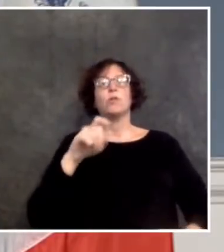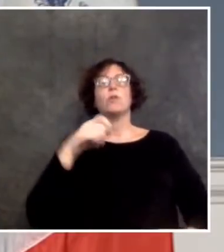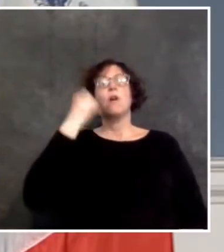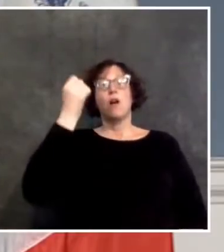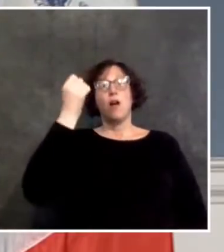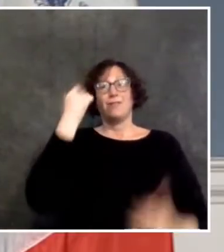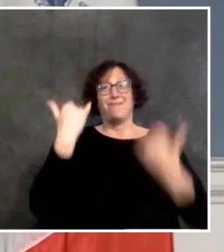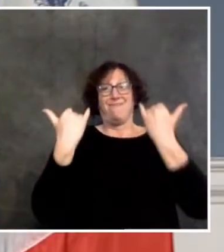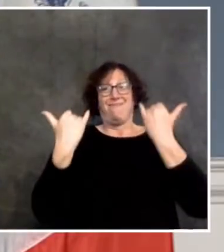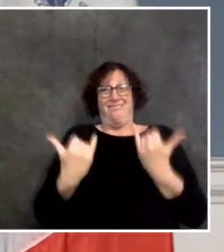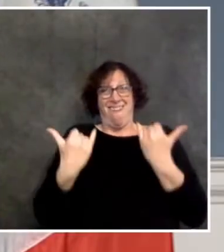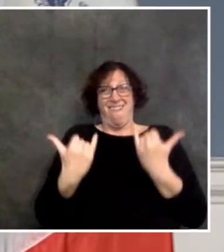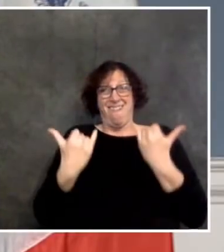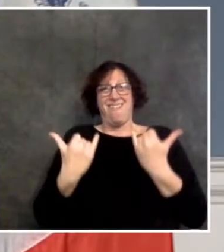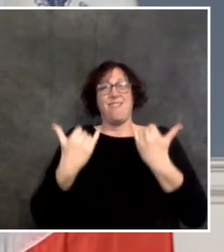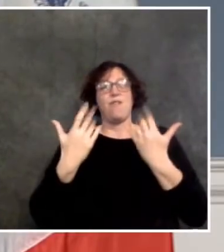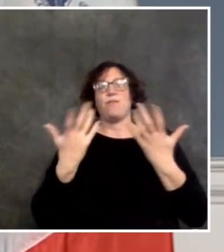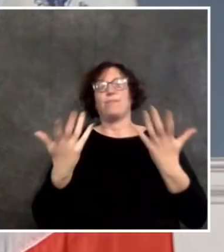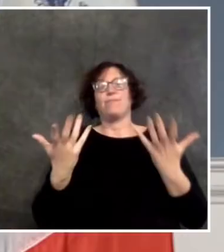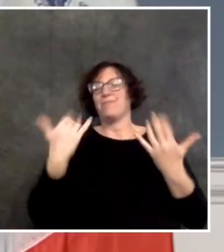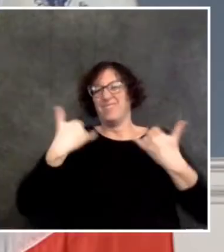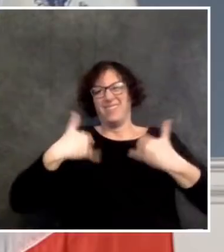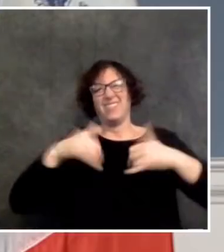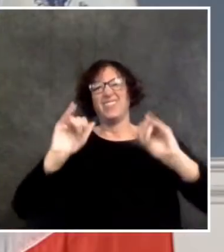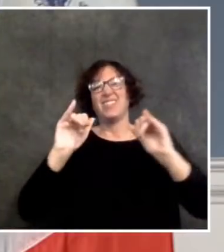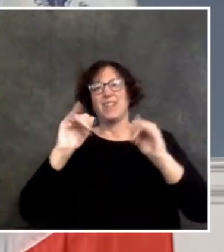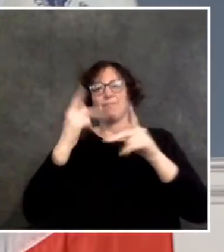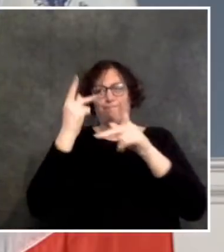gone over this. But here's the deal.